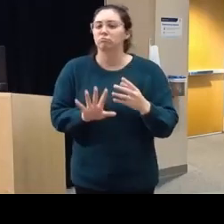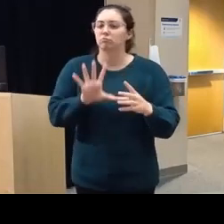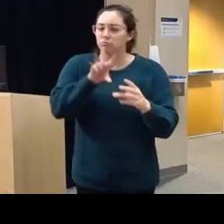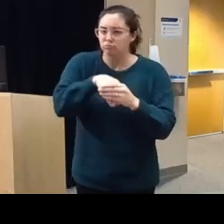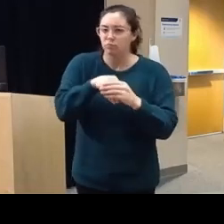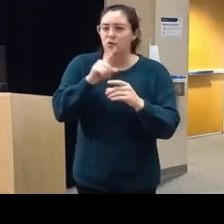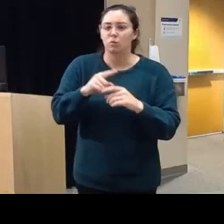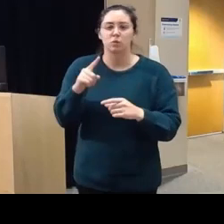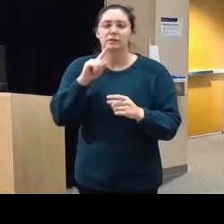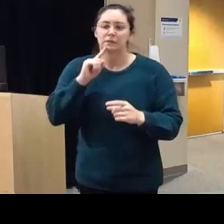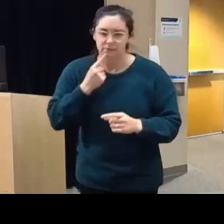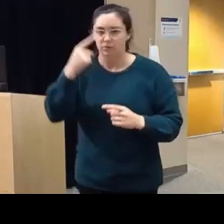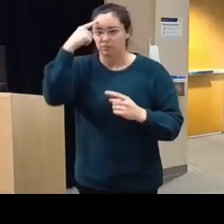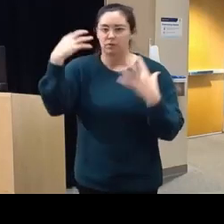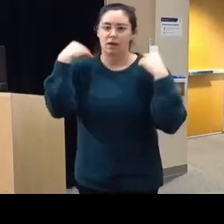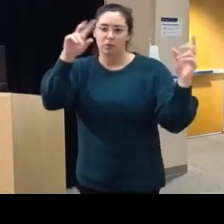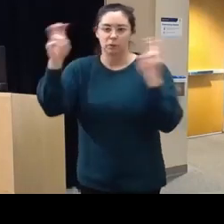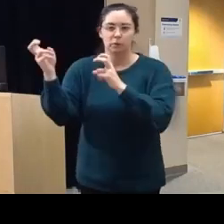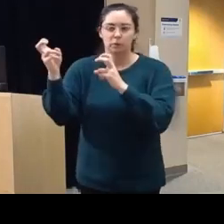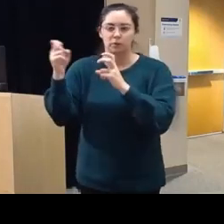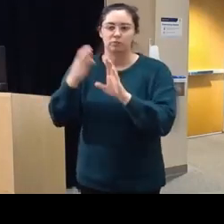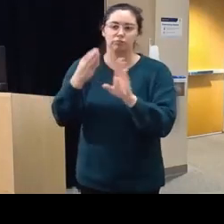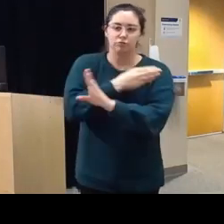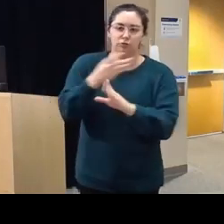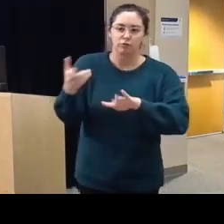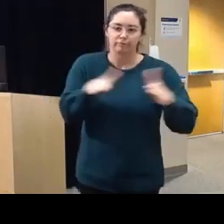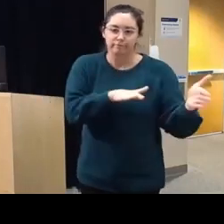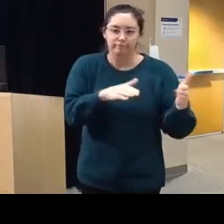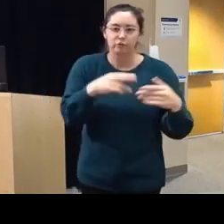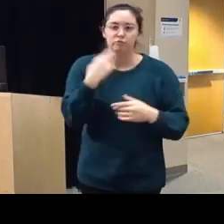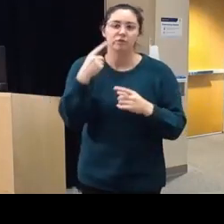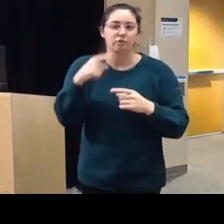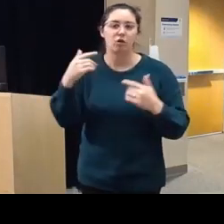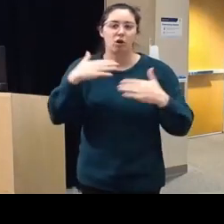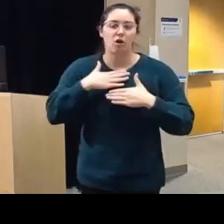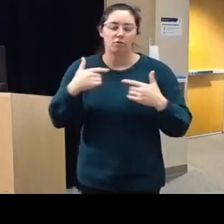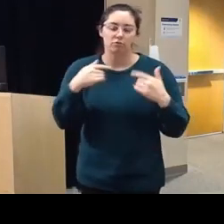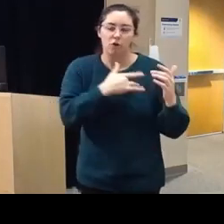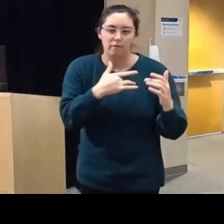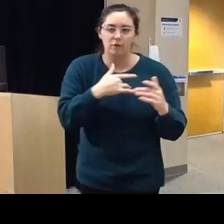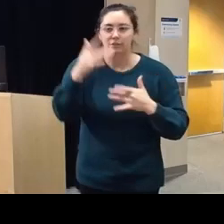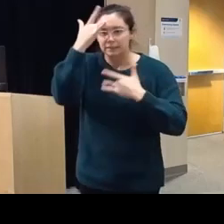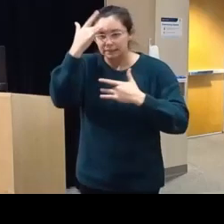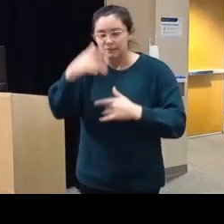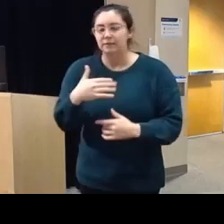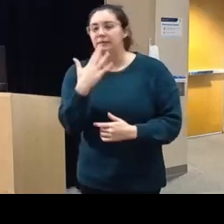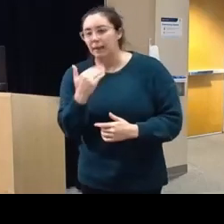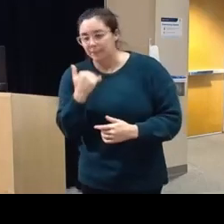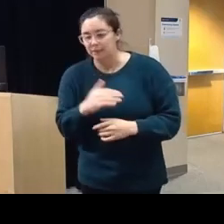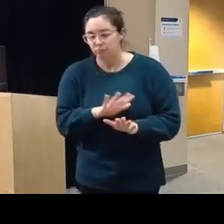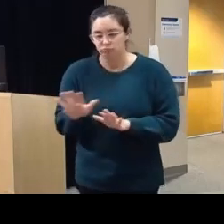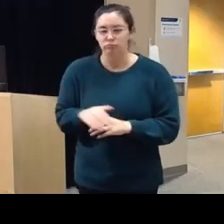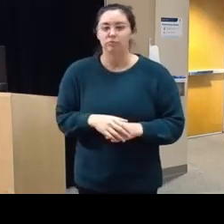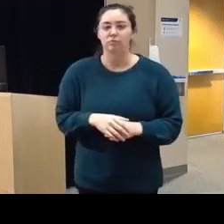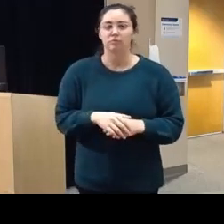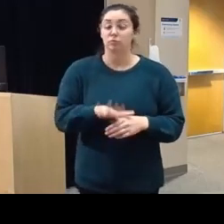folks with severe mental illnesses and their premature morbidity from cardiovascular disease as well as diabetes. And